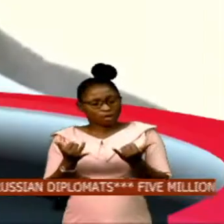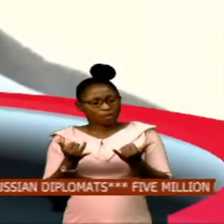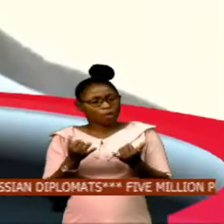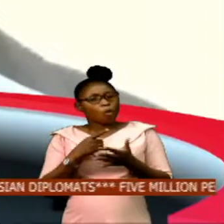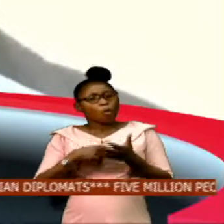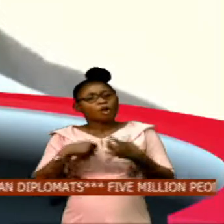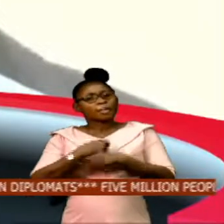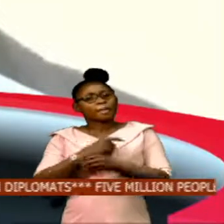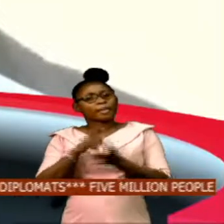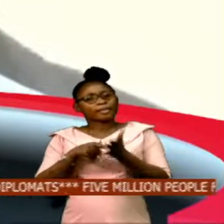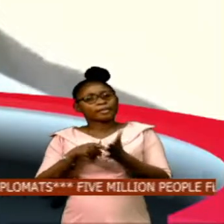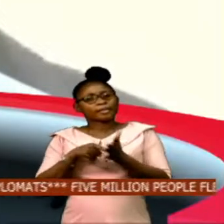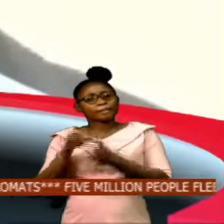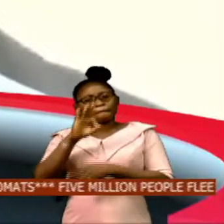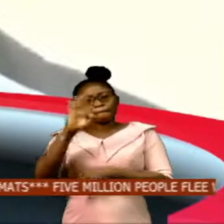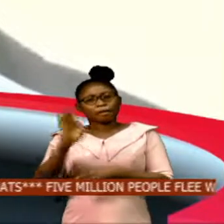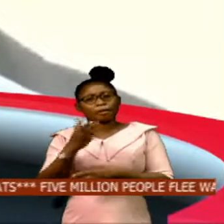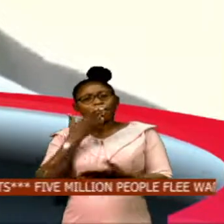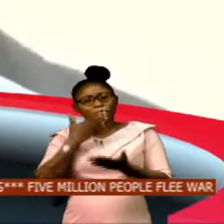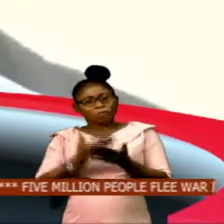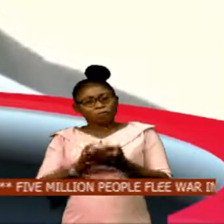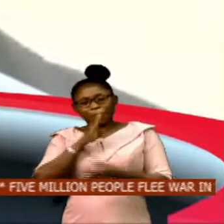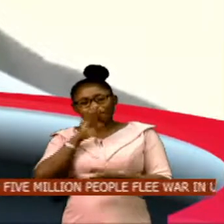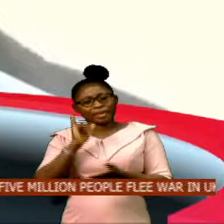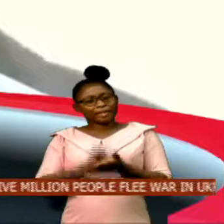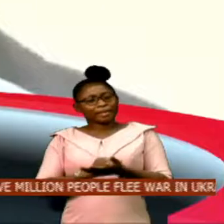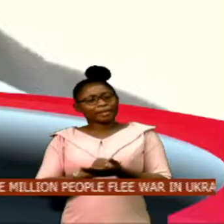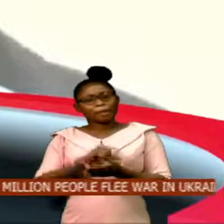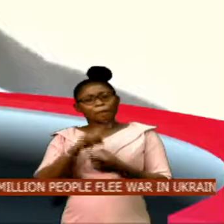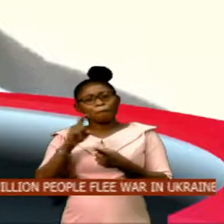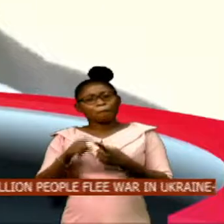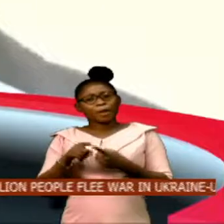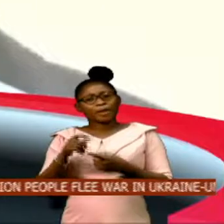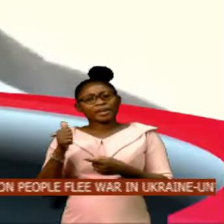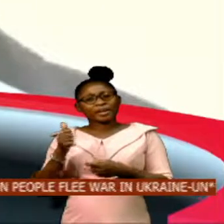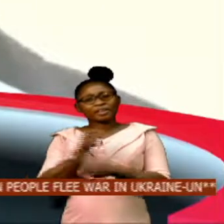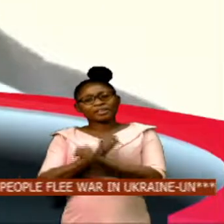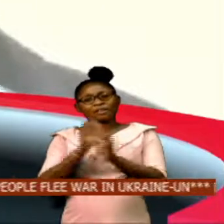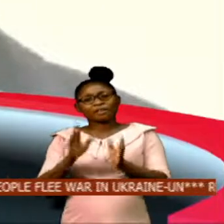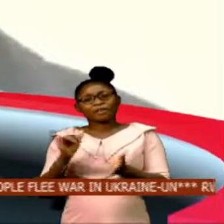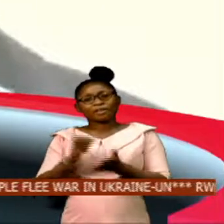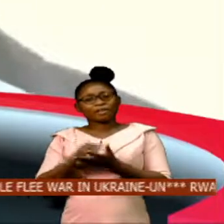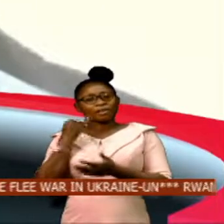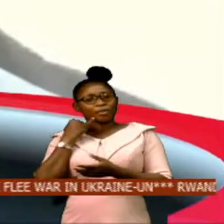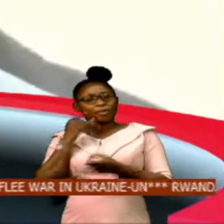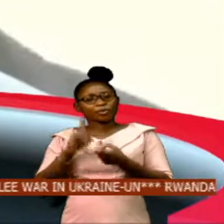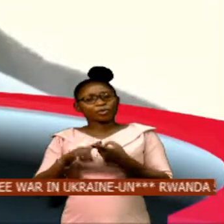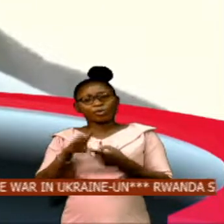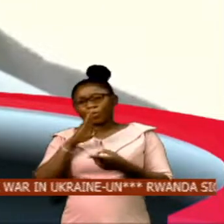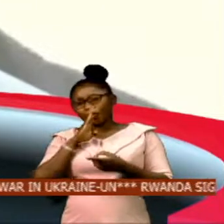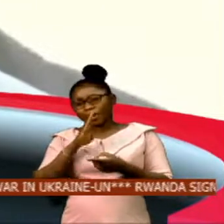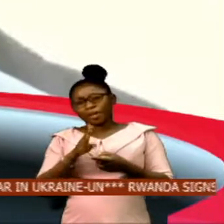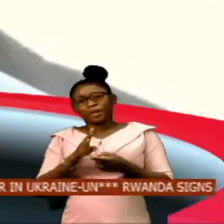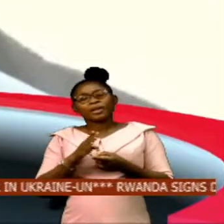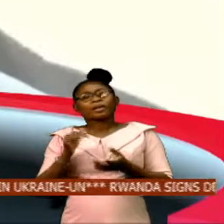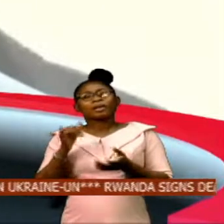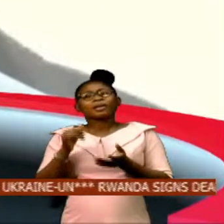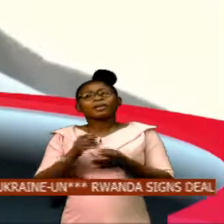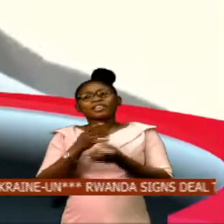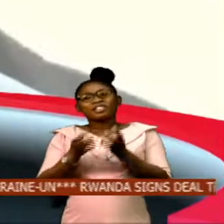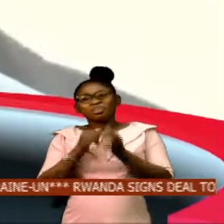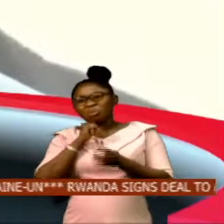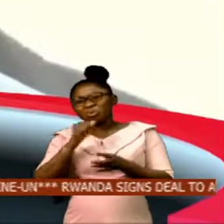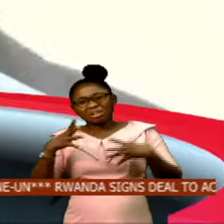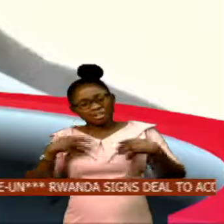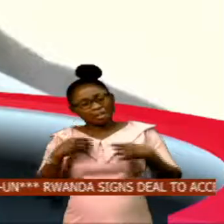Now, what makes this Friday good, being that when a Savior who is supposed to be honored is killed by those he came to